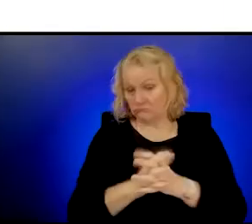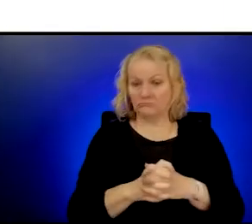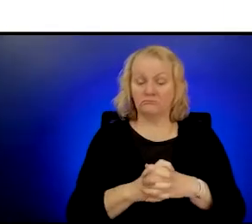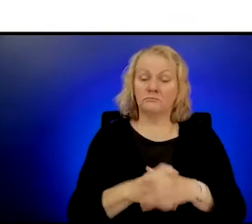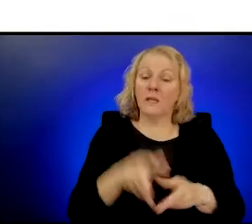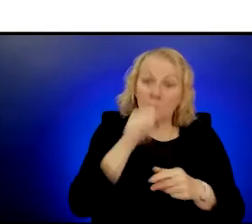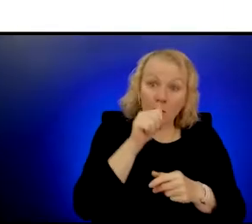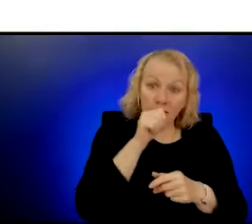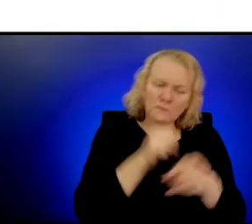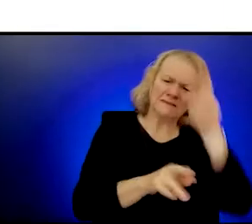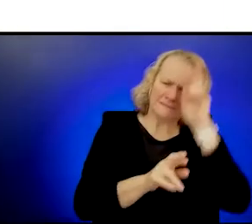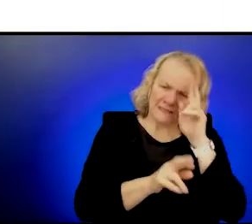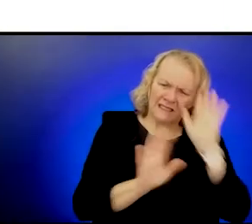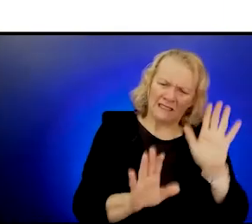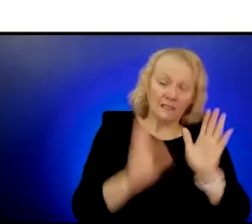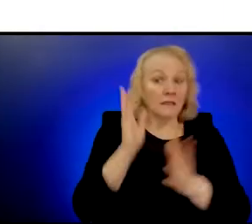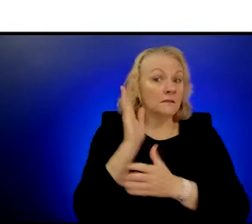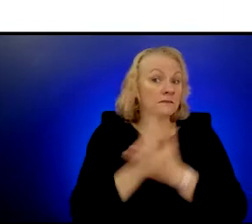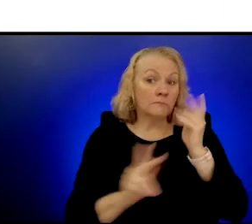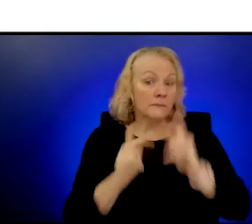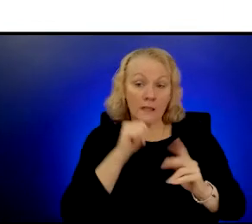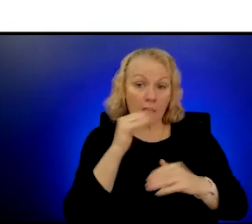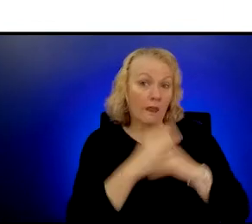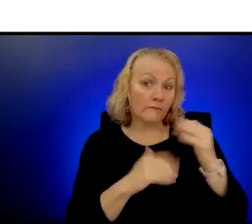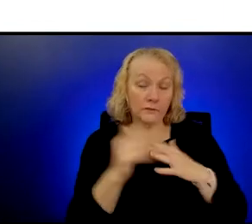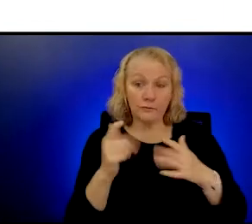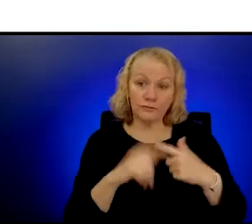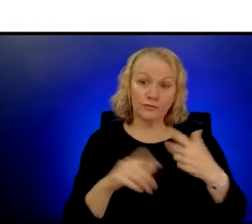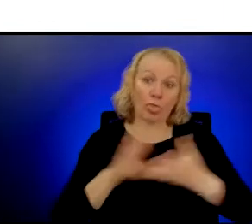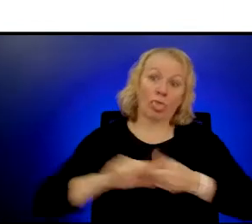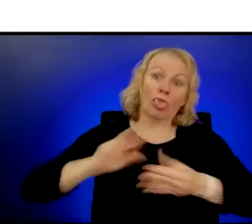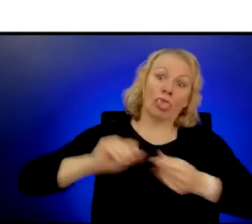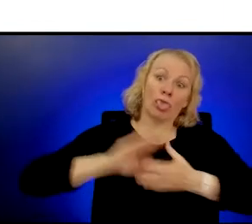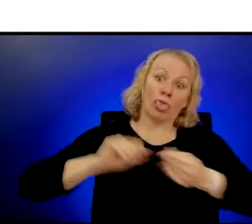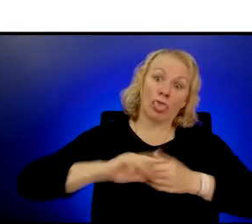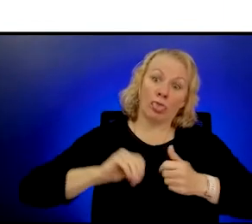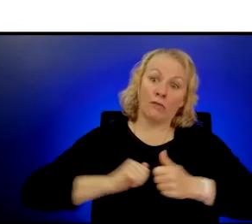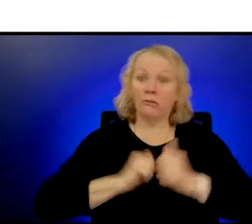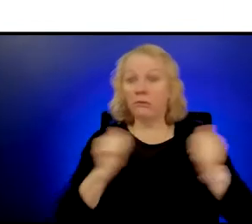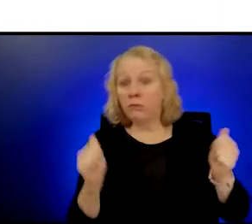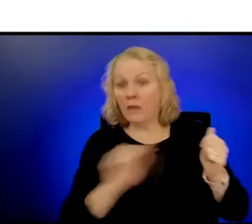privacy. Some individuals may not be comfortable disclosing their disability.